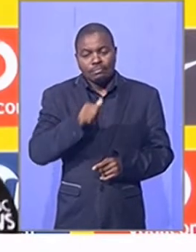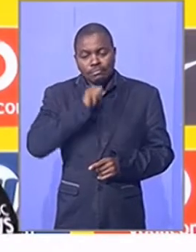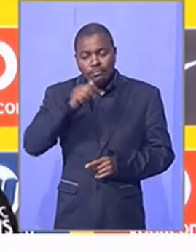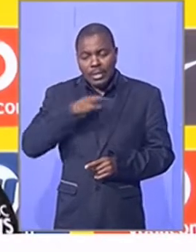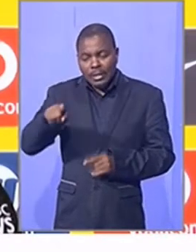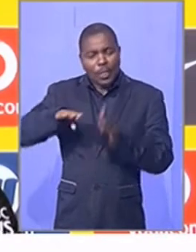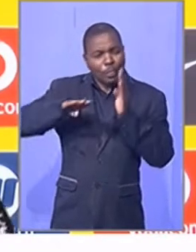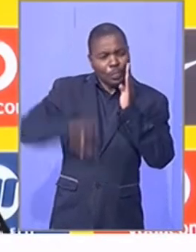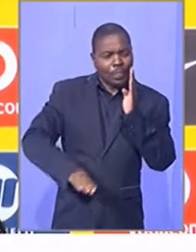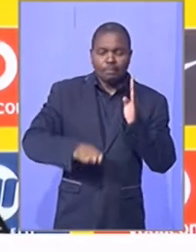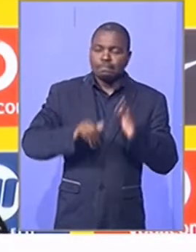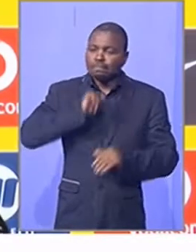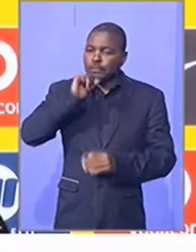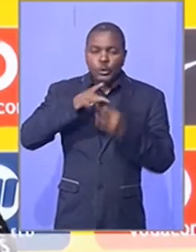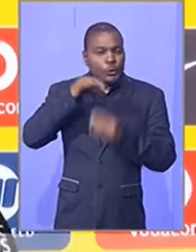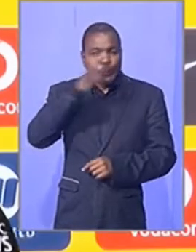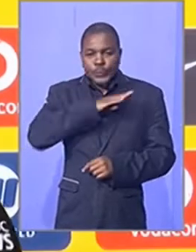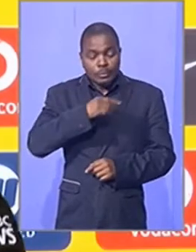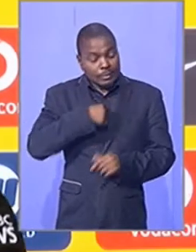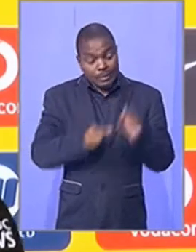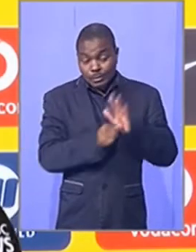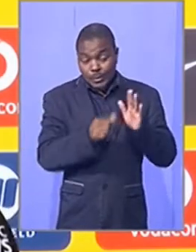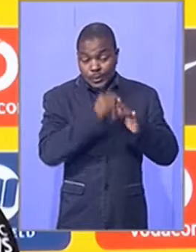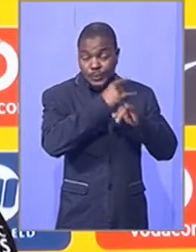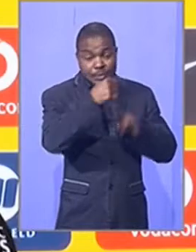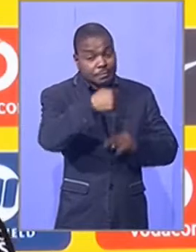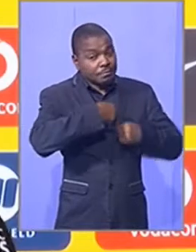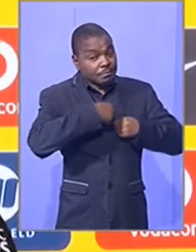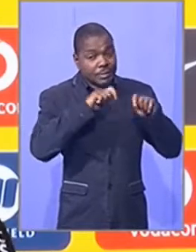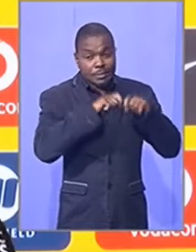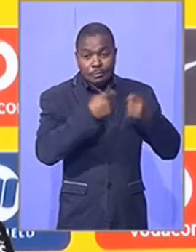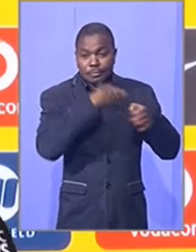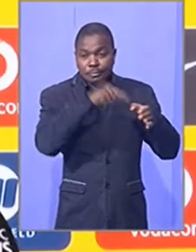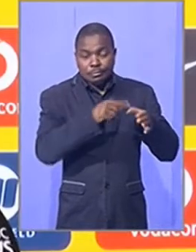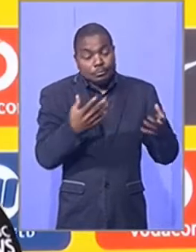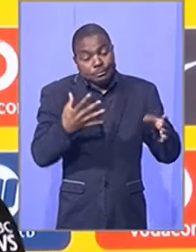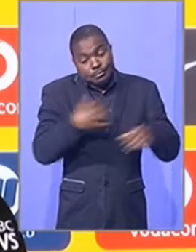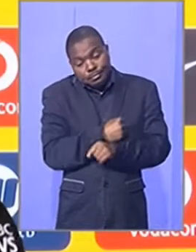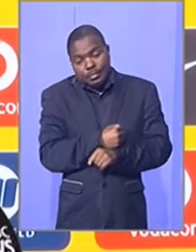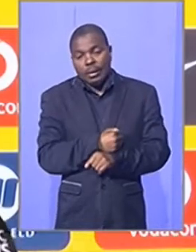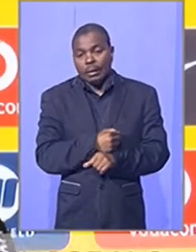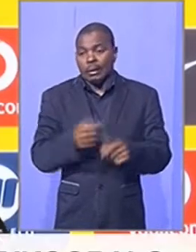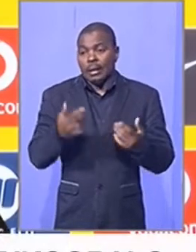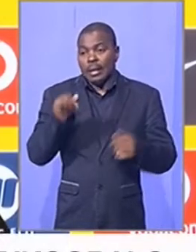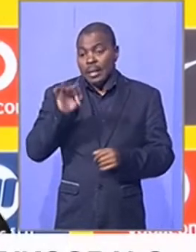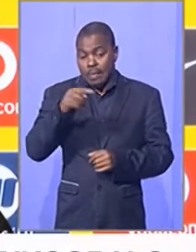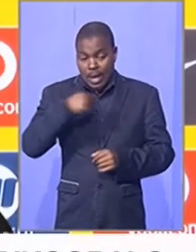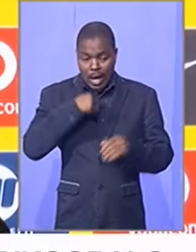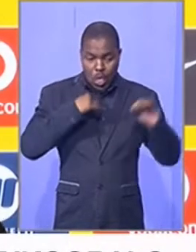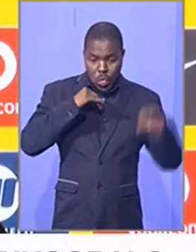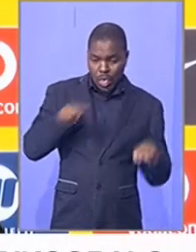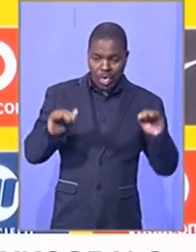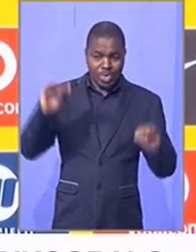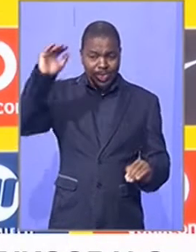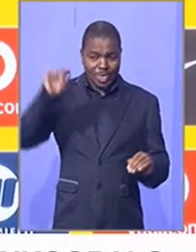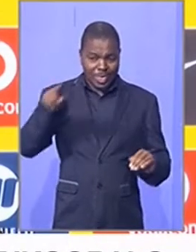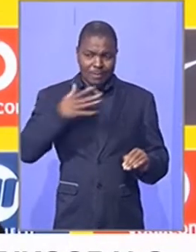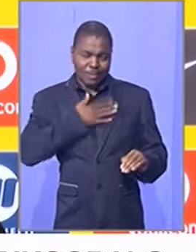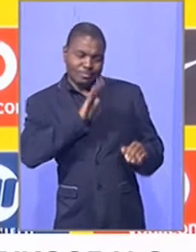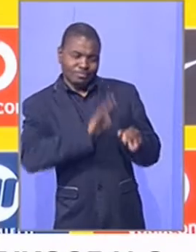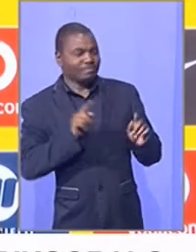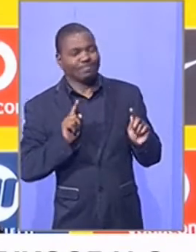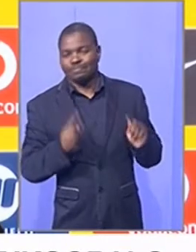down, we don't have a choice. You know, it's about results, unfortunately. I don't think if we're in the similar situation, they're going to, you know, feel for